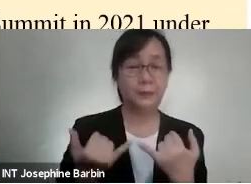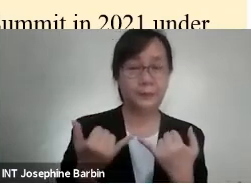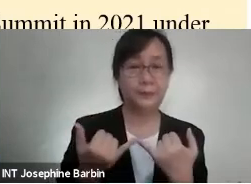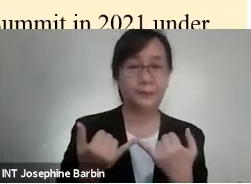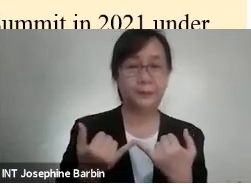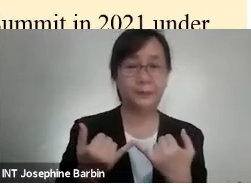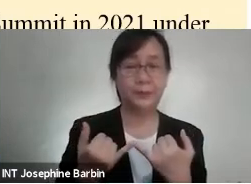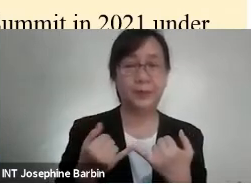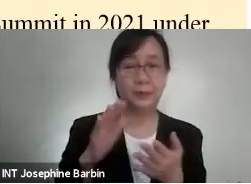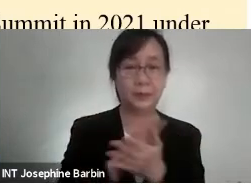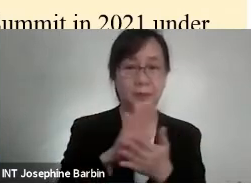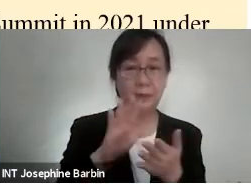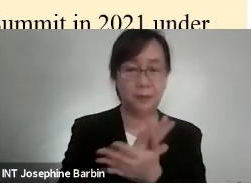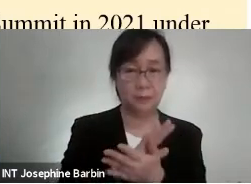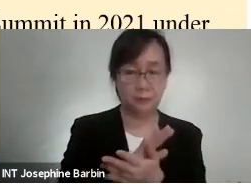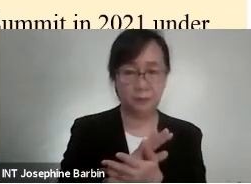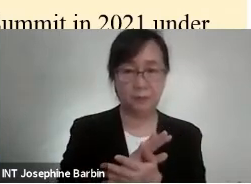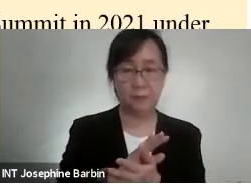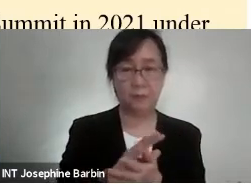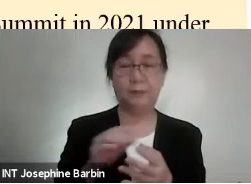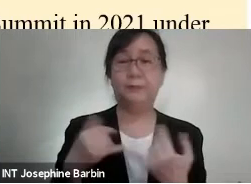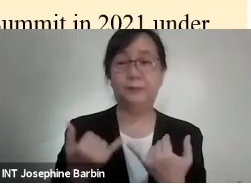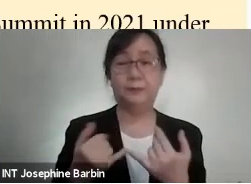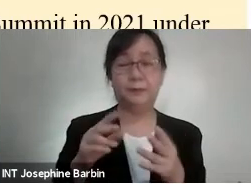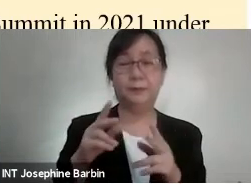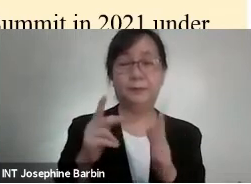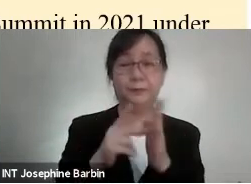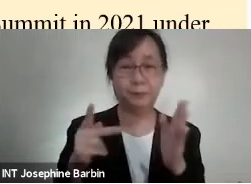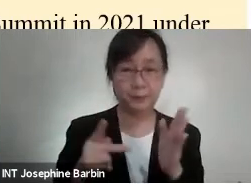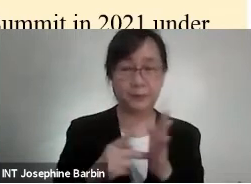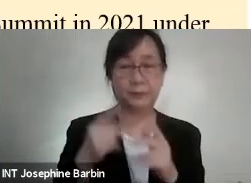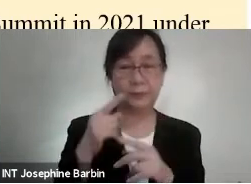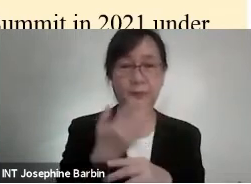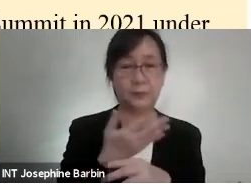ASEAN document will be the principal document for us